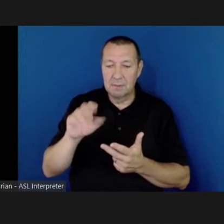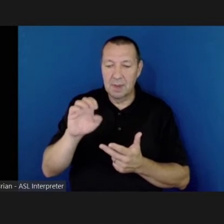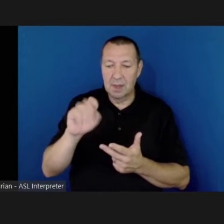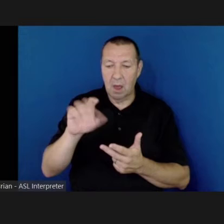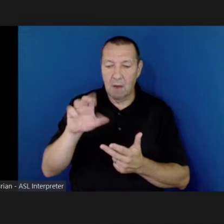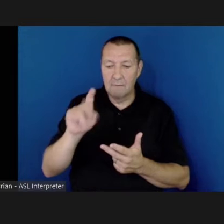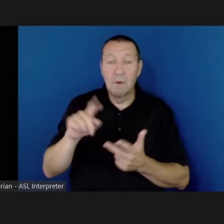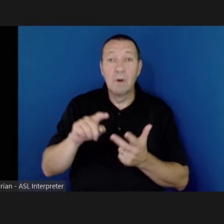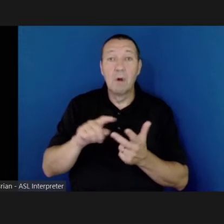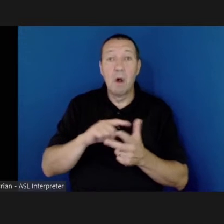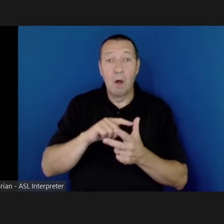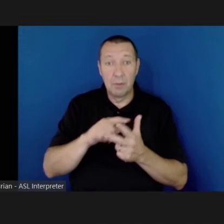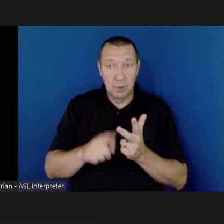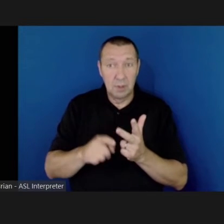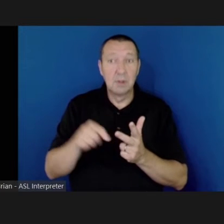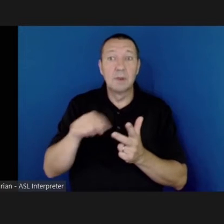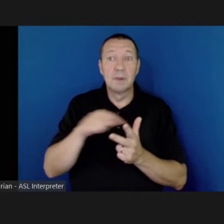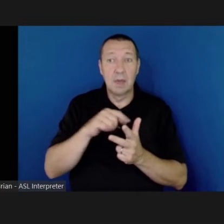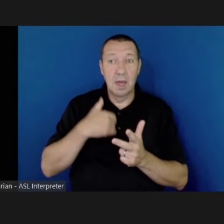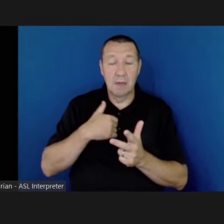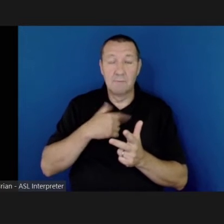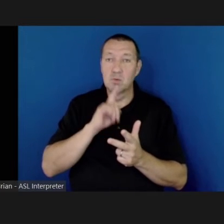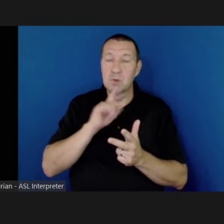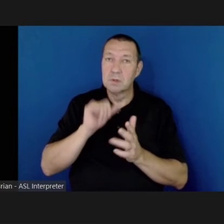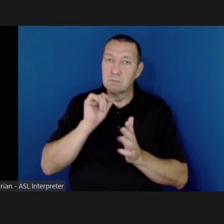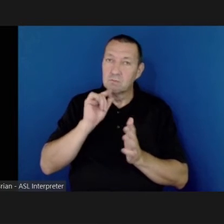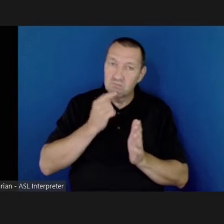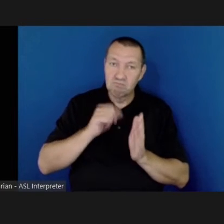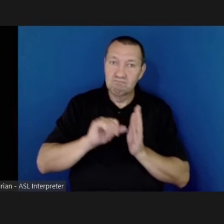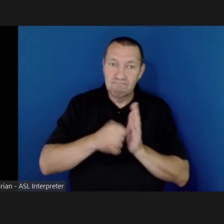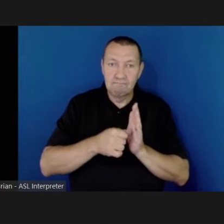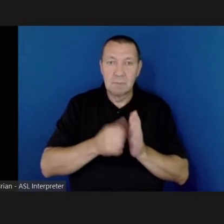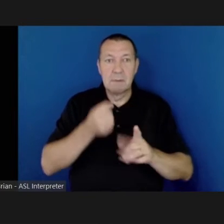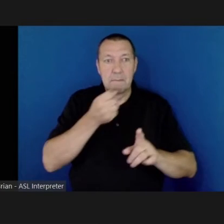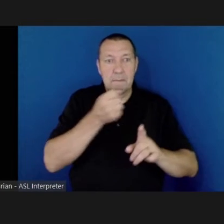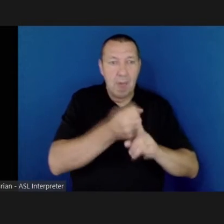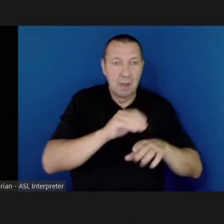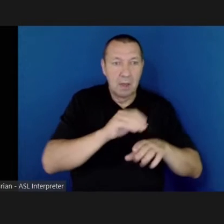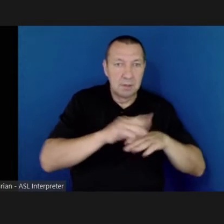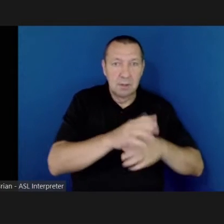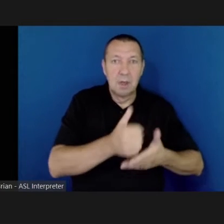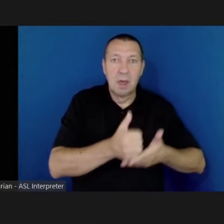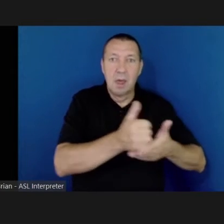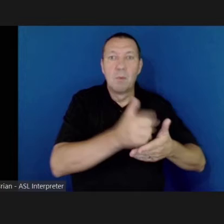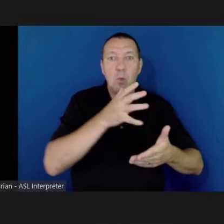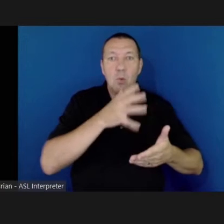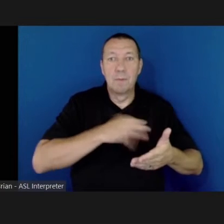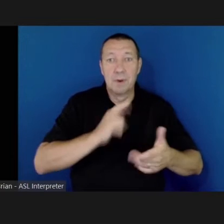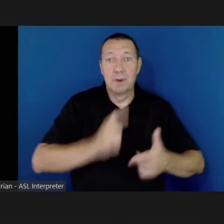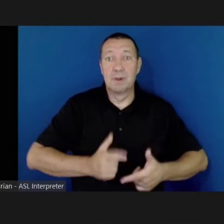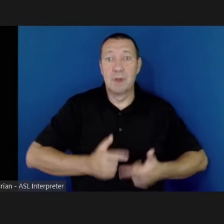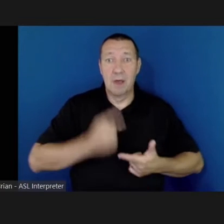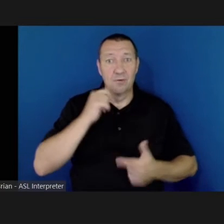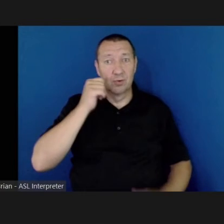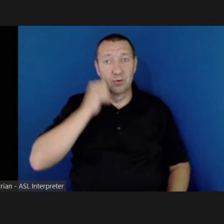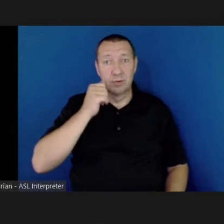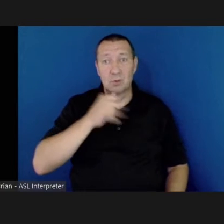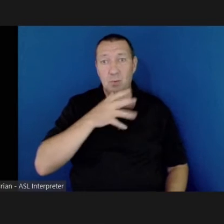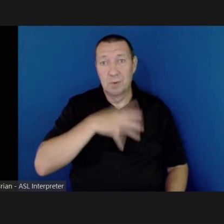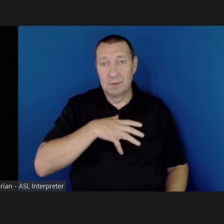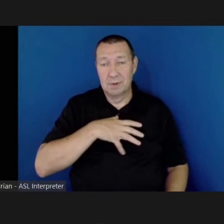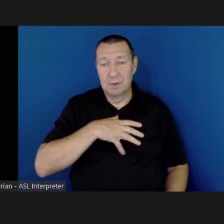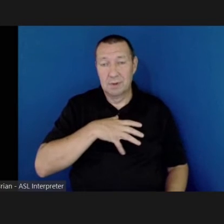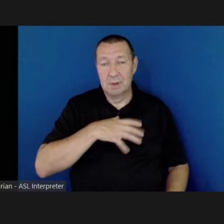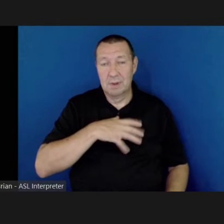who have made a significant and lasting impact on the lives of women and girls, right there with the theme of the